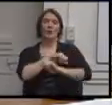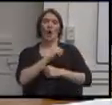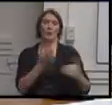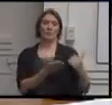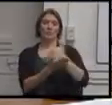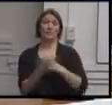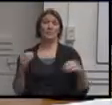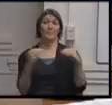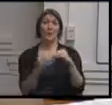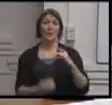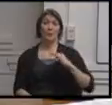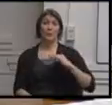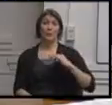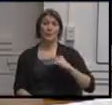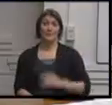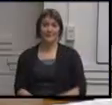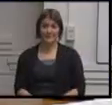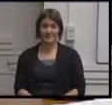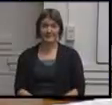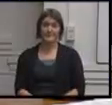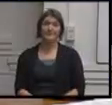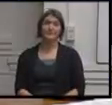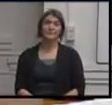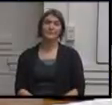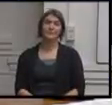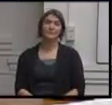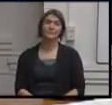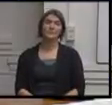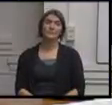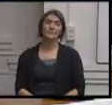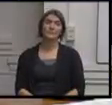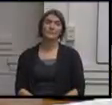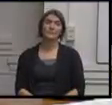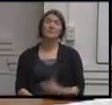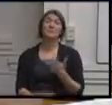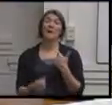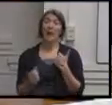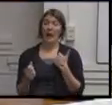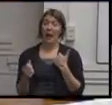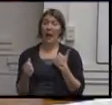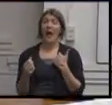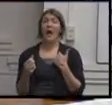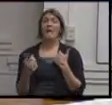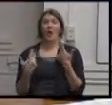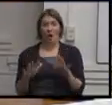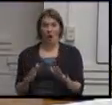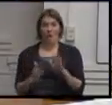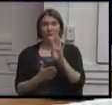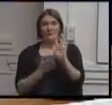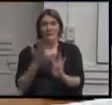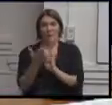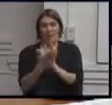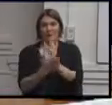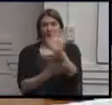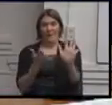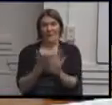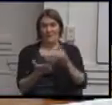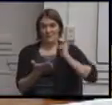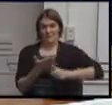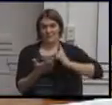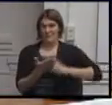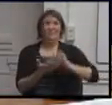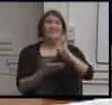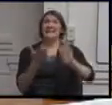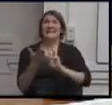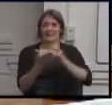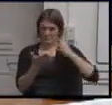From what I can tell from having gone through probably now 4 or 5 hours worth of budget meetings, 4 or 5, 6